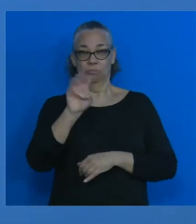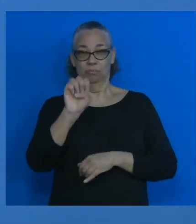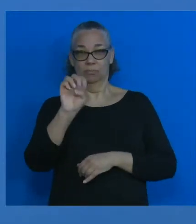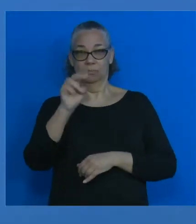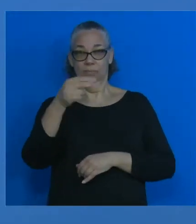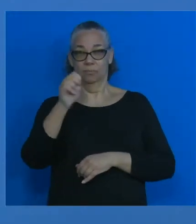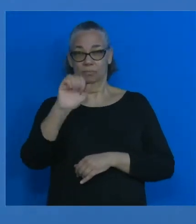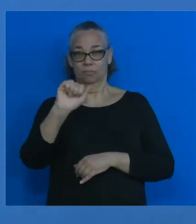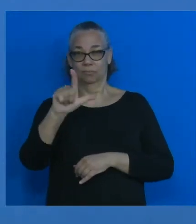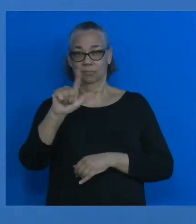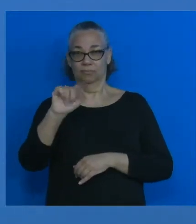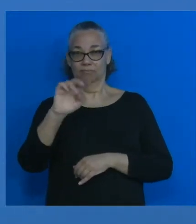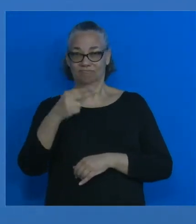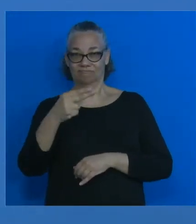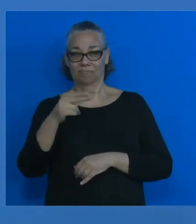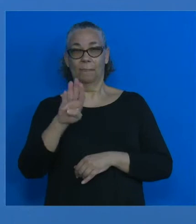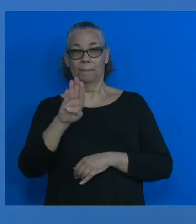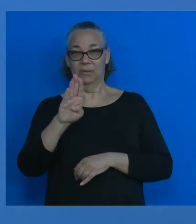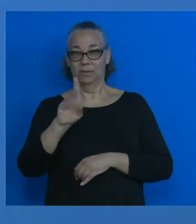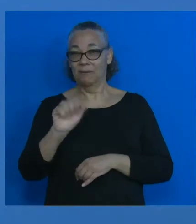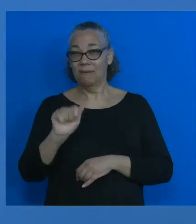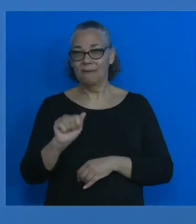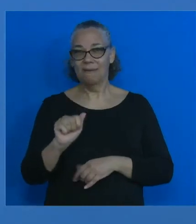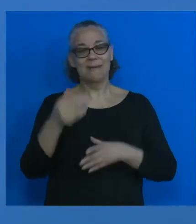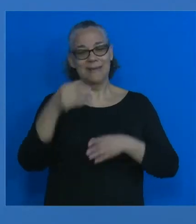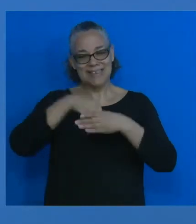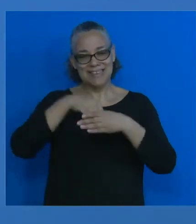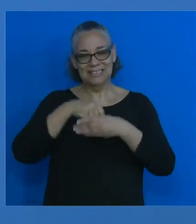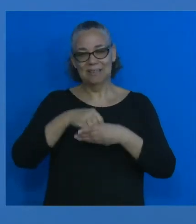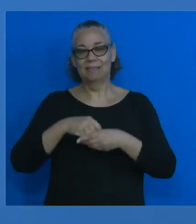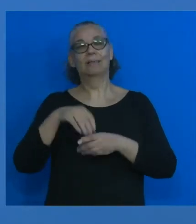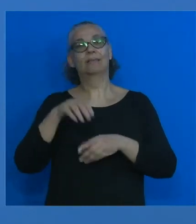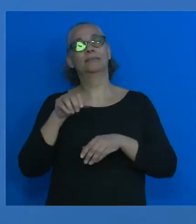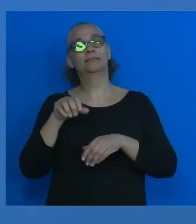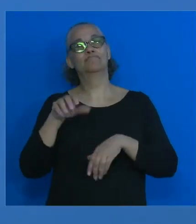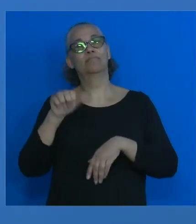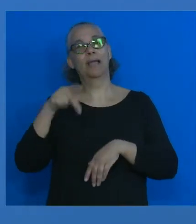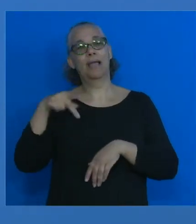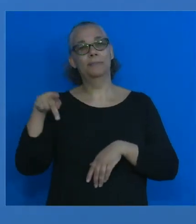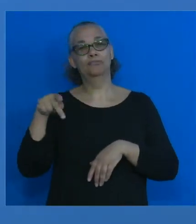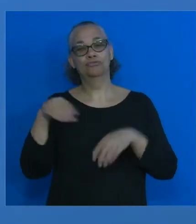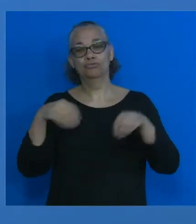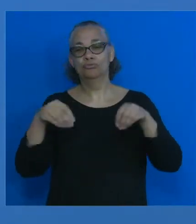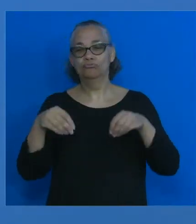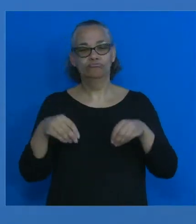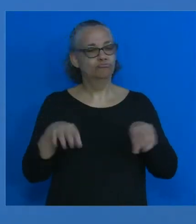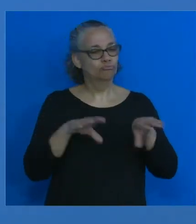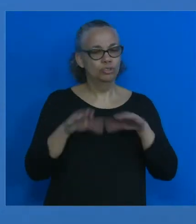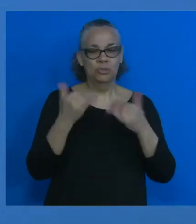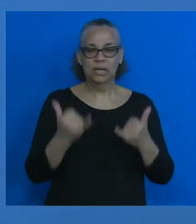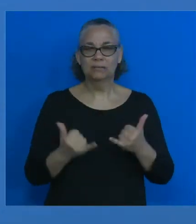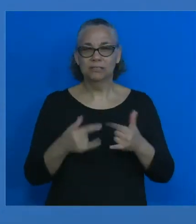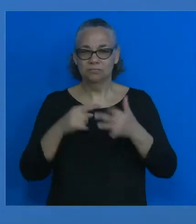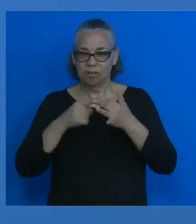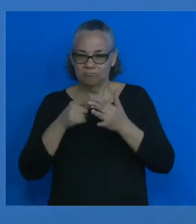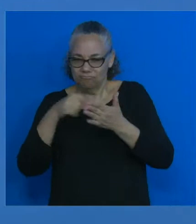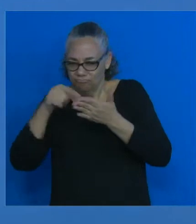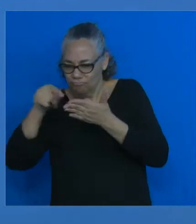Bermuda, inside of your app store, and you can download the app now and start tracking your